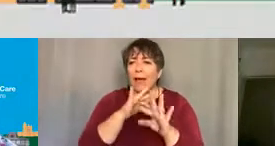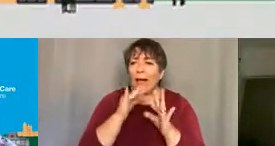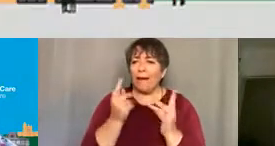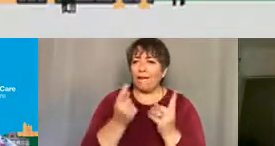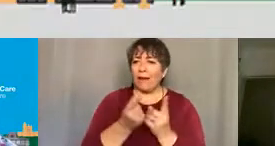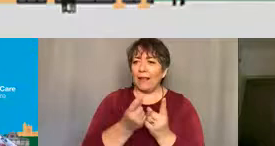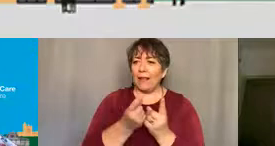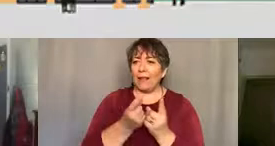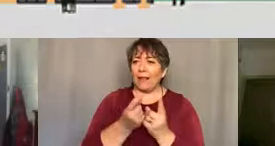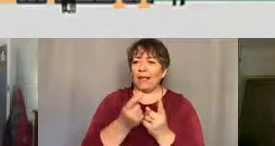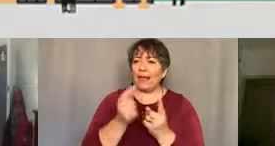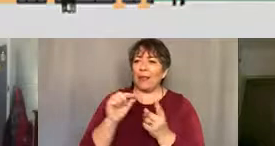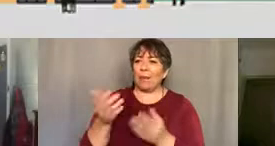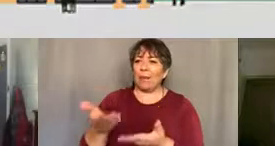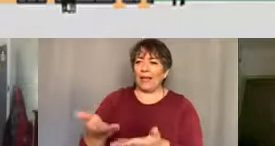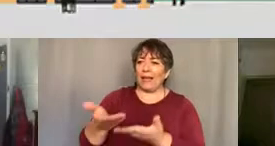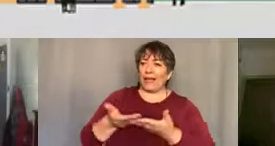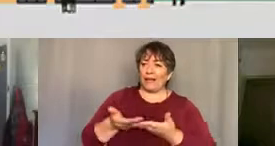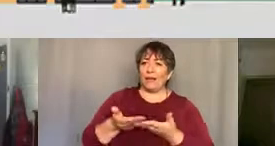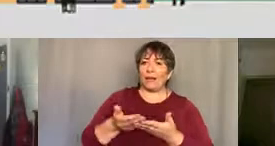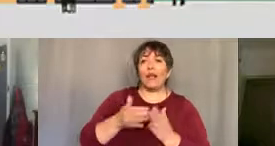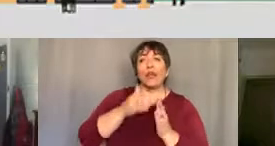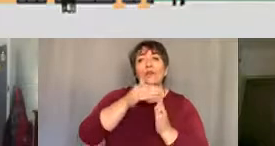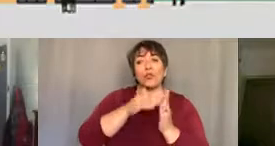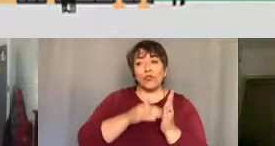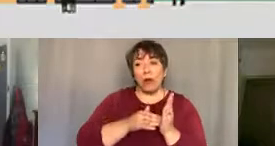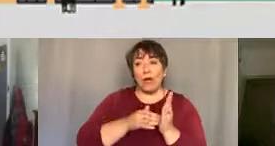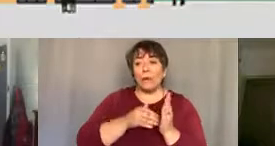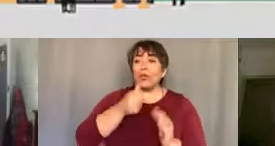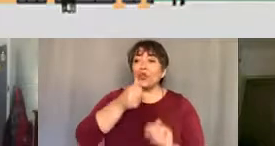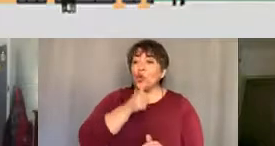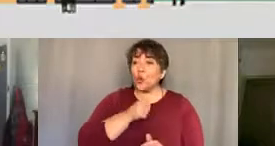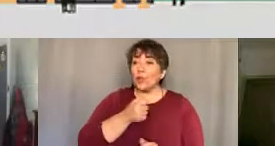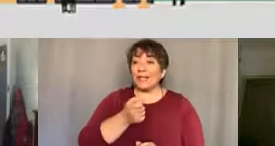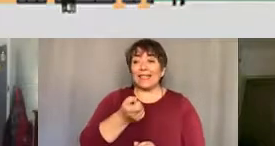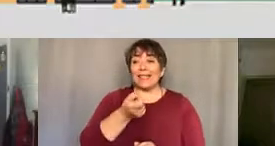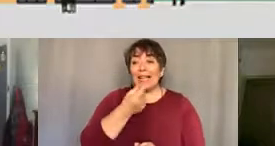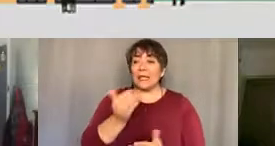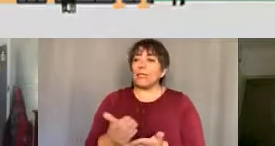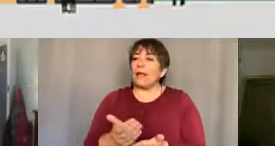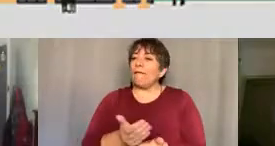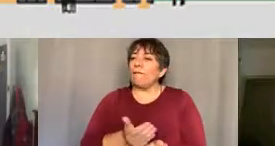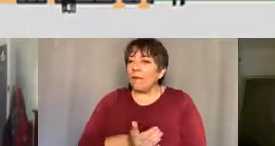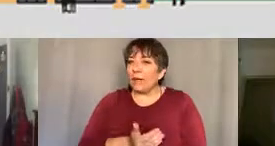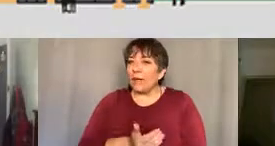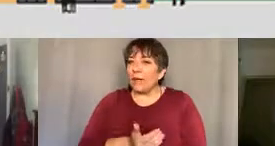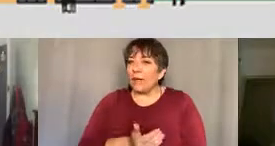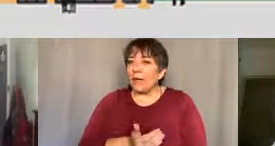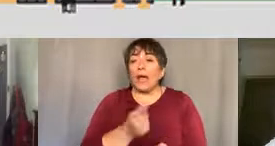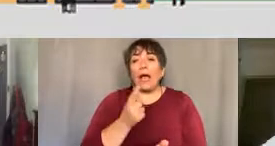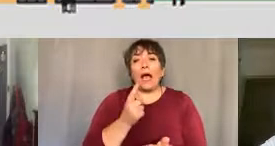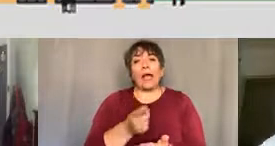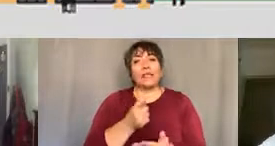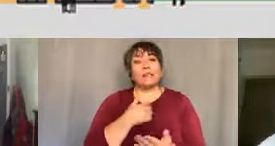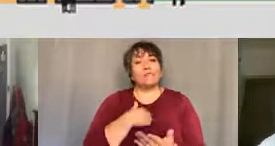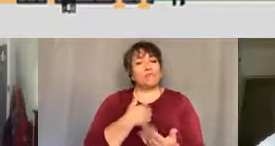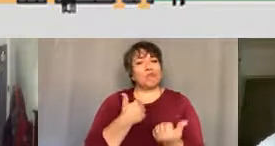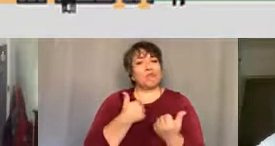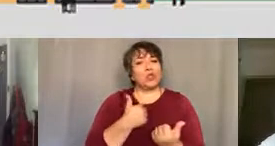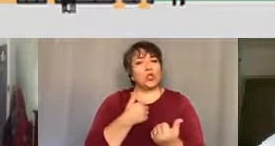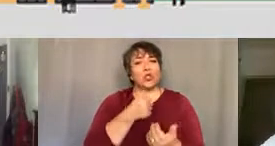prescribed, supplied and taken safely by people, and that we have an efficient use of our resources, because obviously there's a